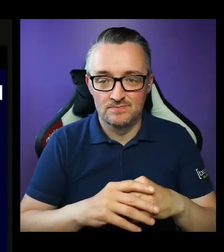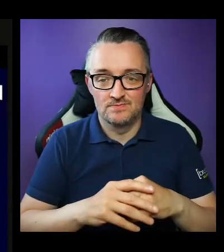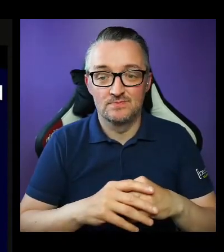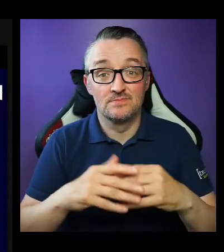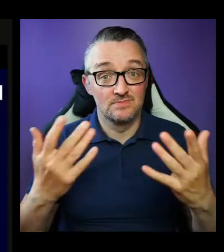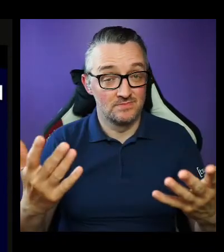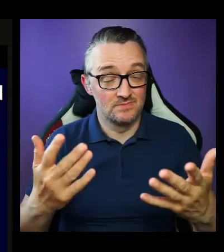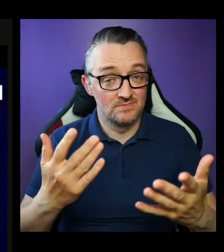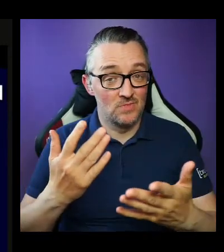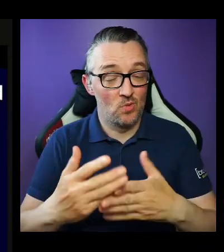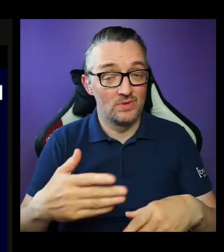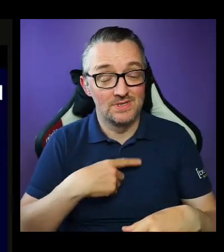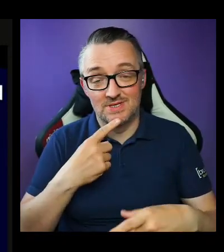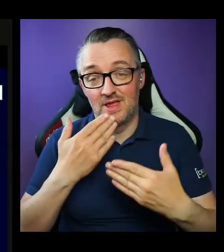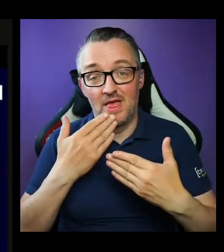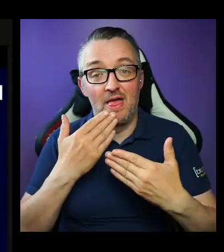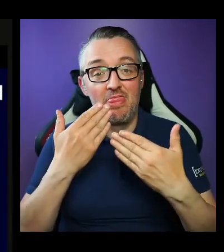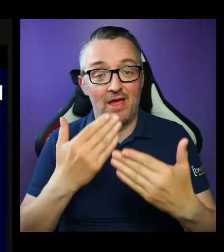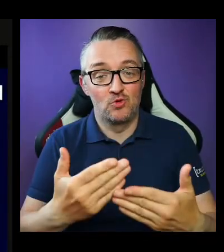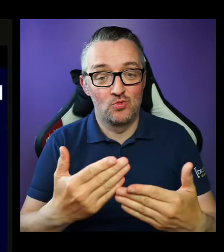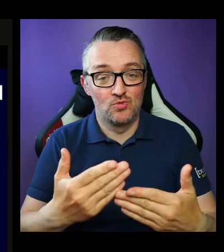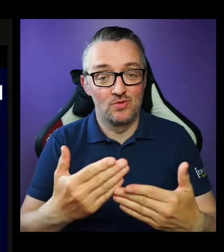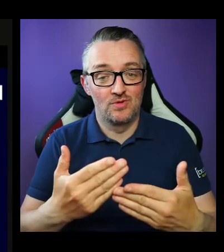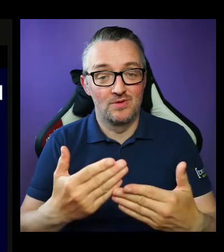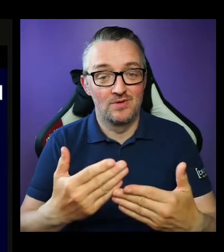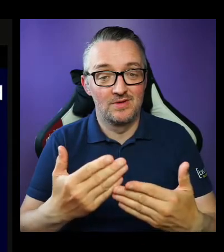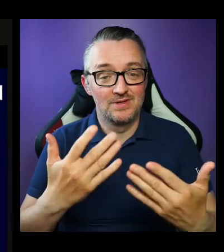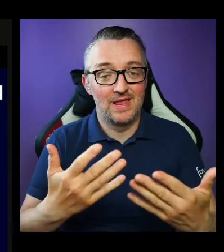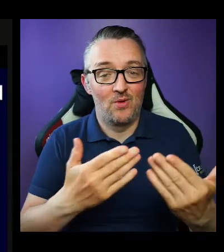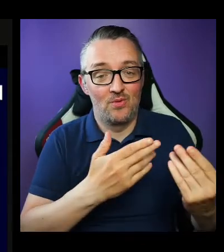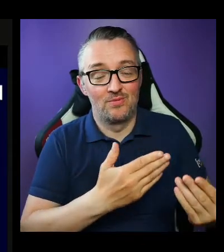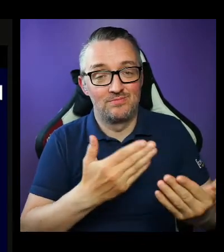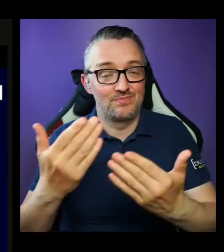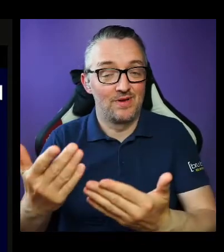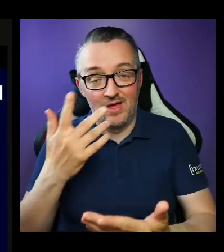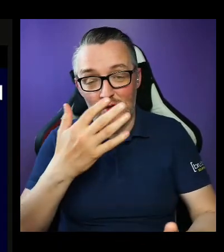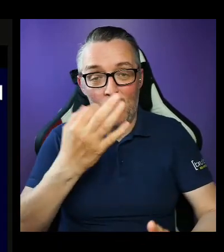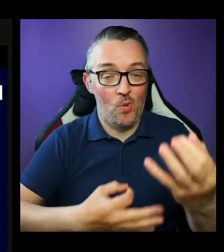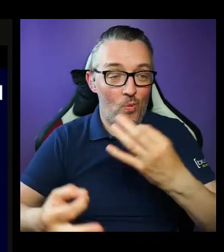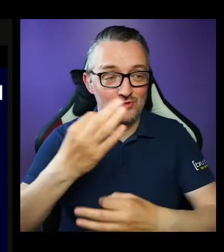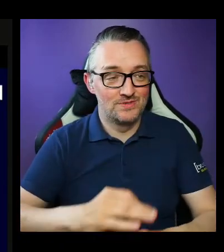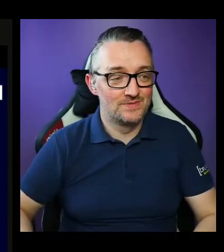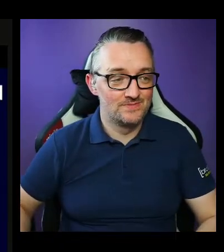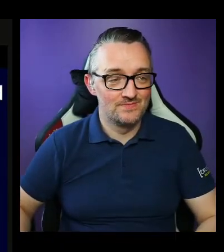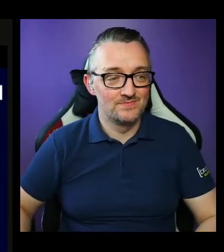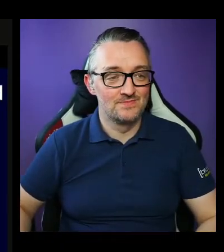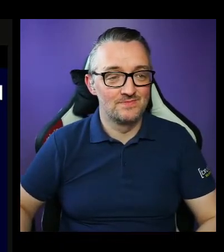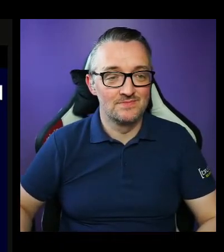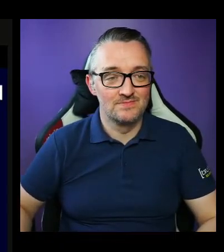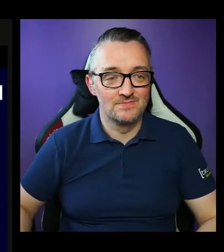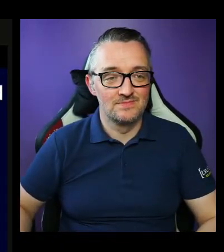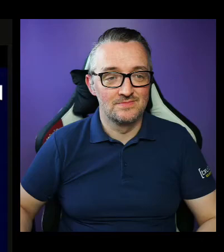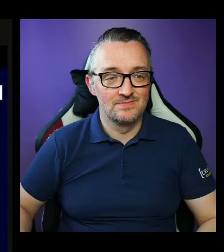And with that, I want to say thank you. And yeah, now we can jump to questions, I guess.